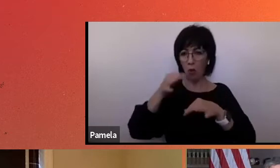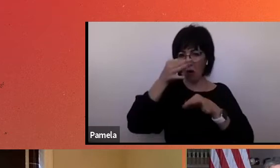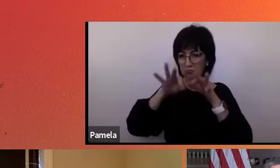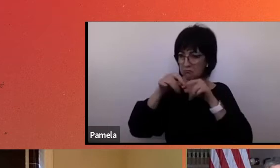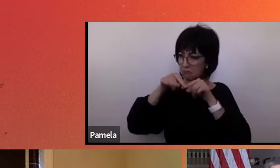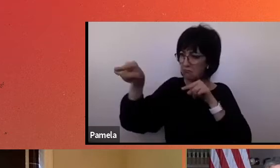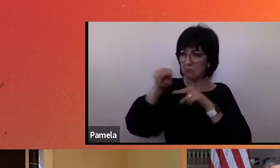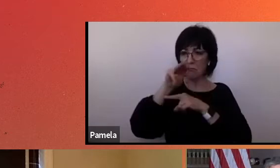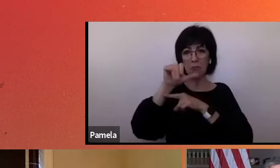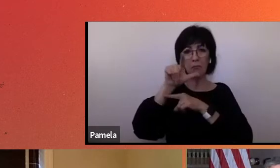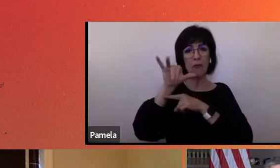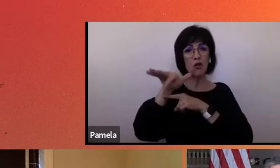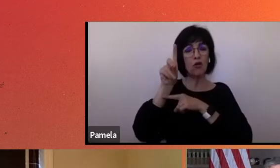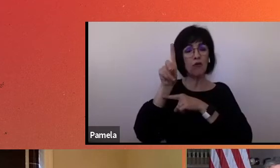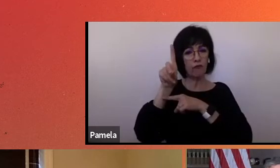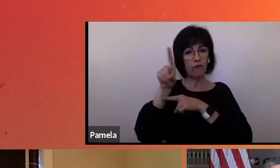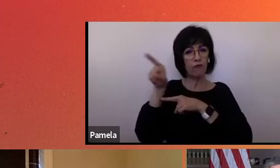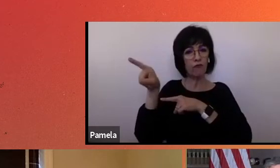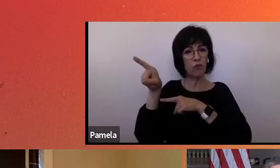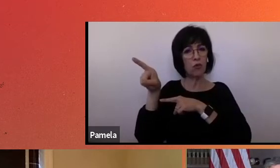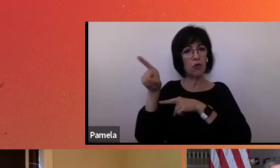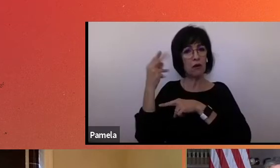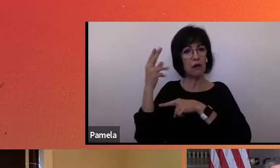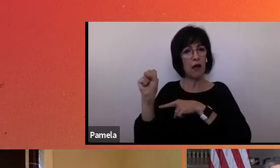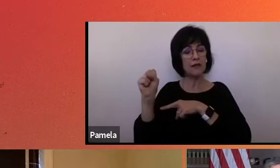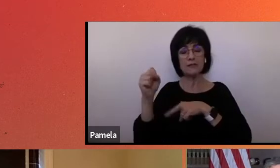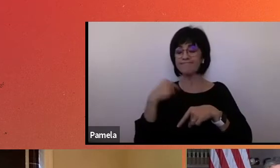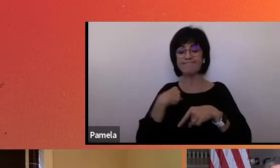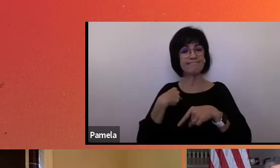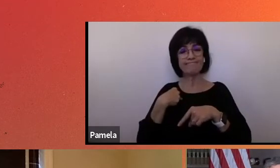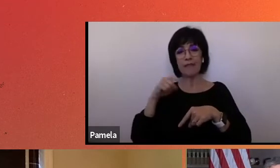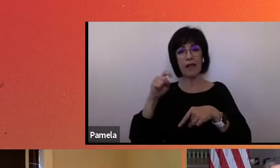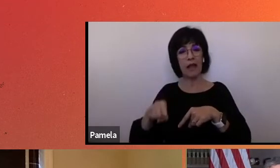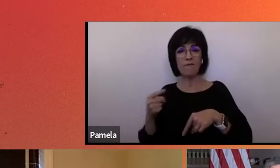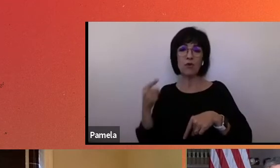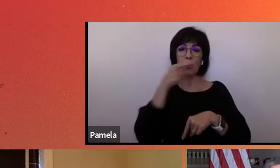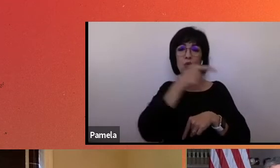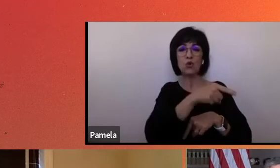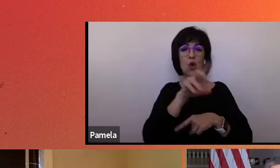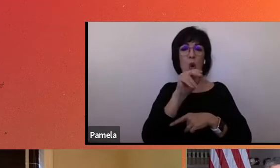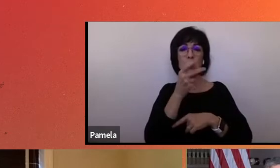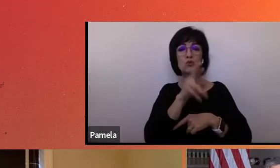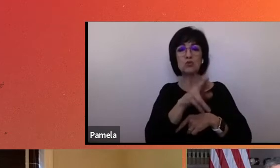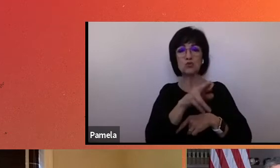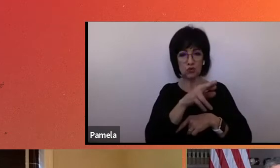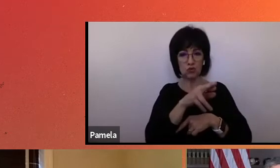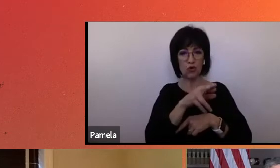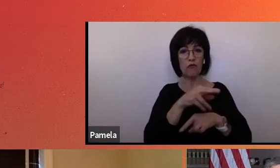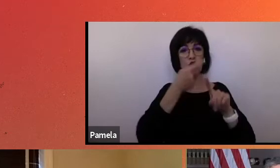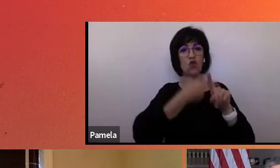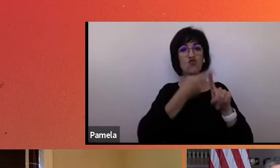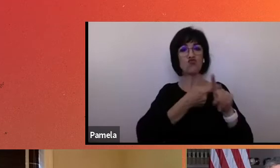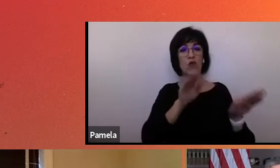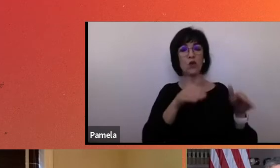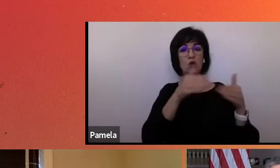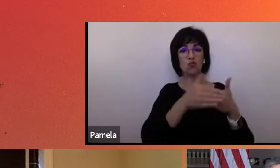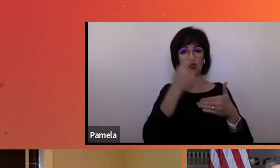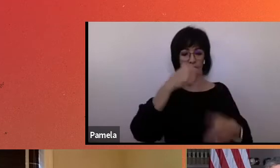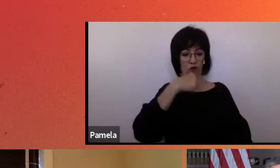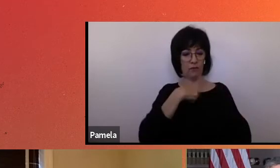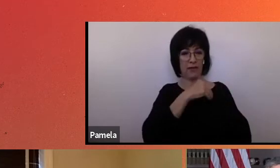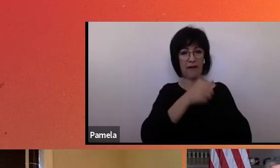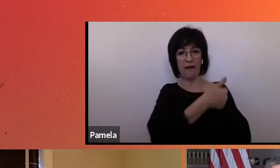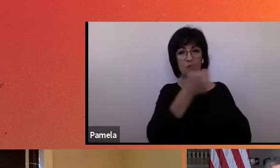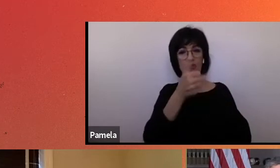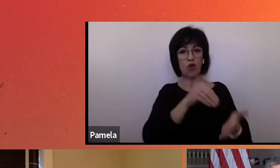had to rent a room here in Dover with two other students and go to Booker T for the 10th grade, completely on our own,